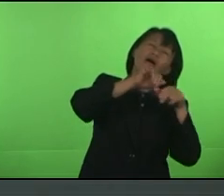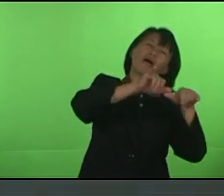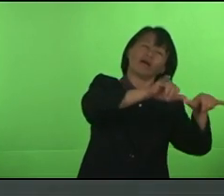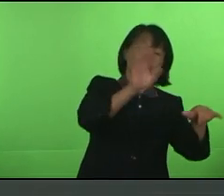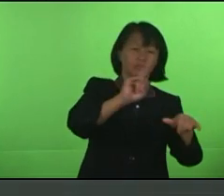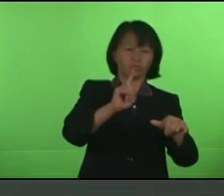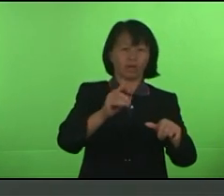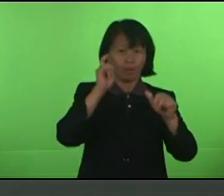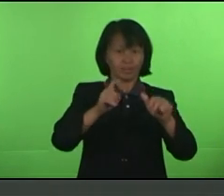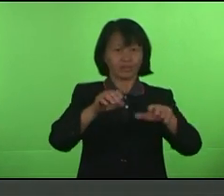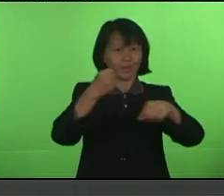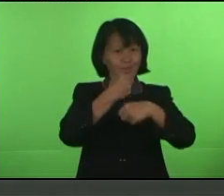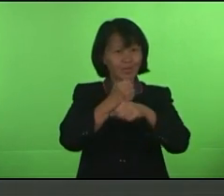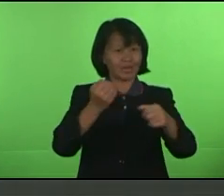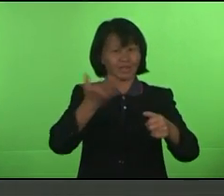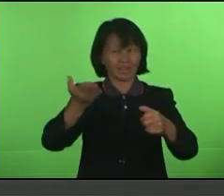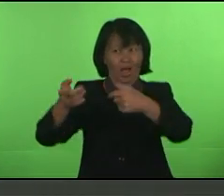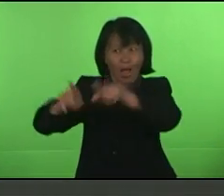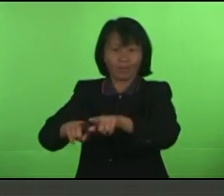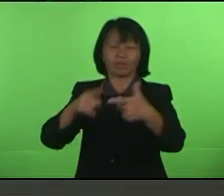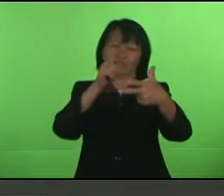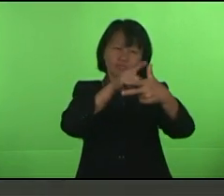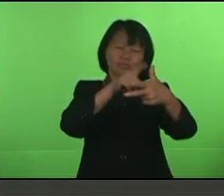to go ahead and make things happen for us. Yeah.